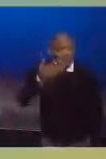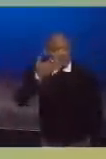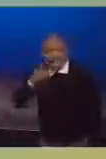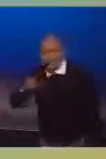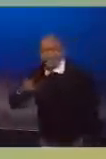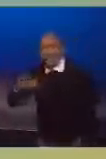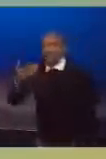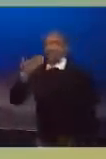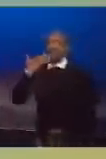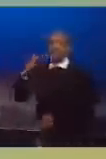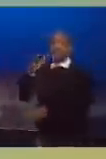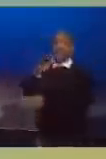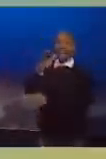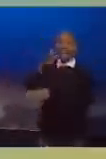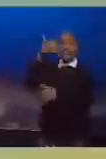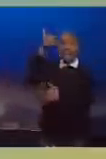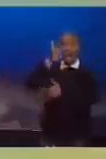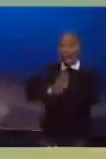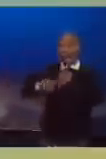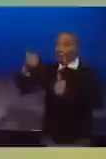Oh, good afternoon, everybody.